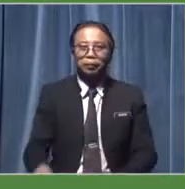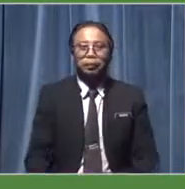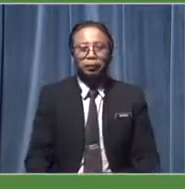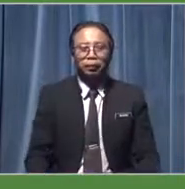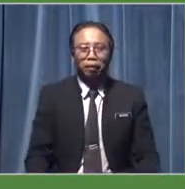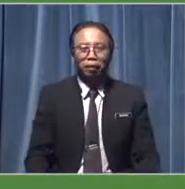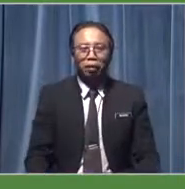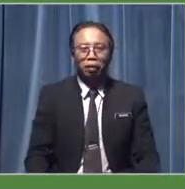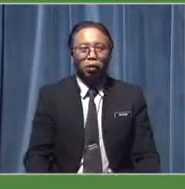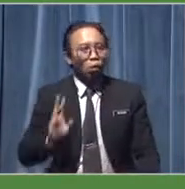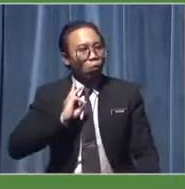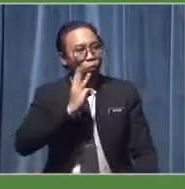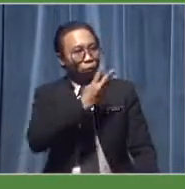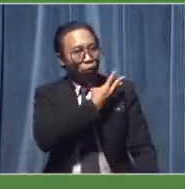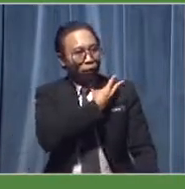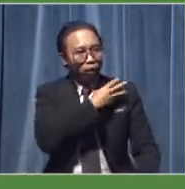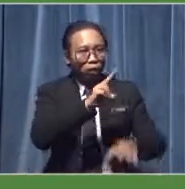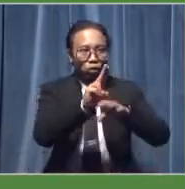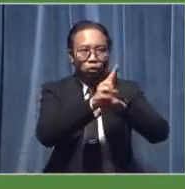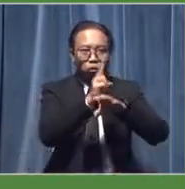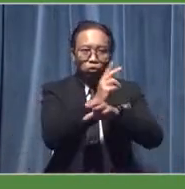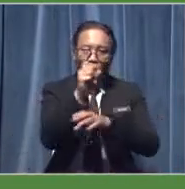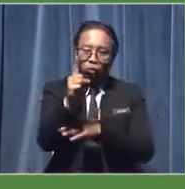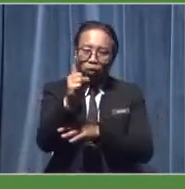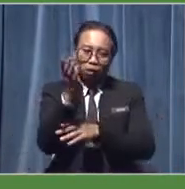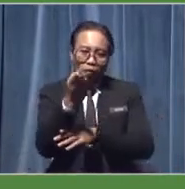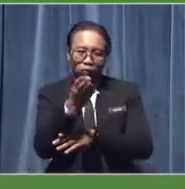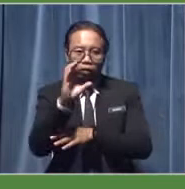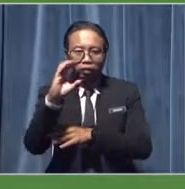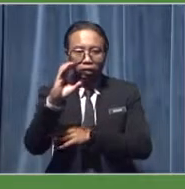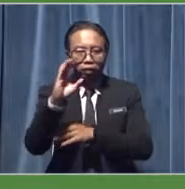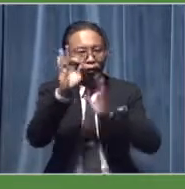Hence, we use 1 over C formula.